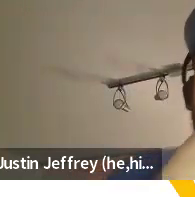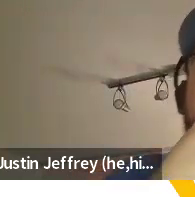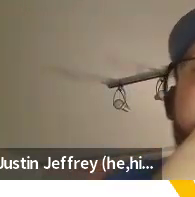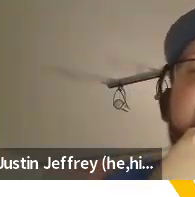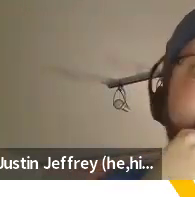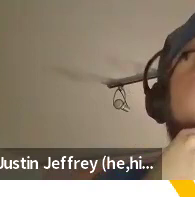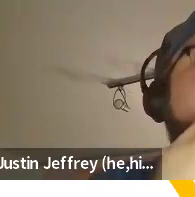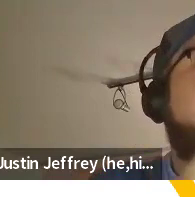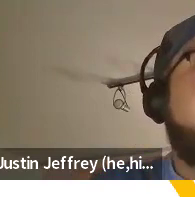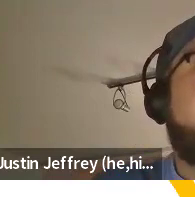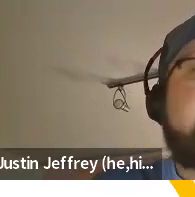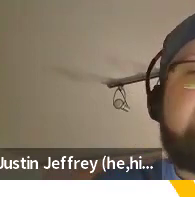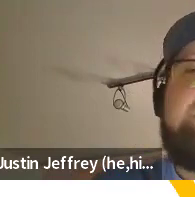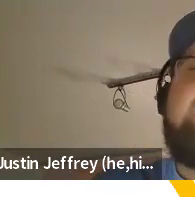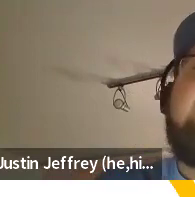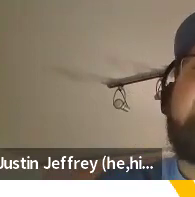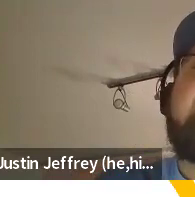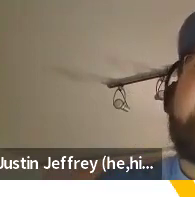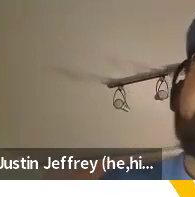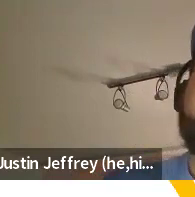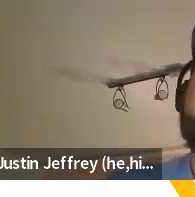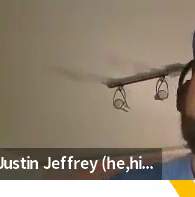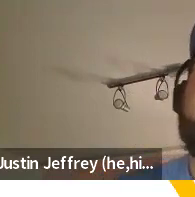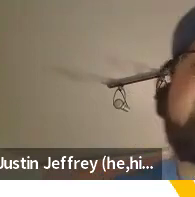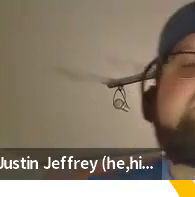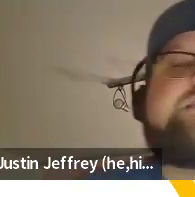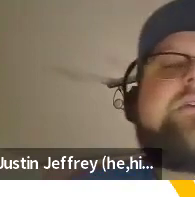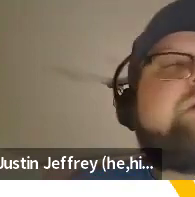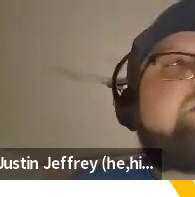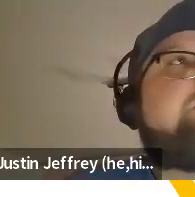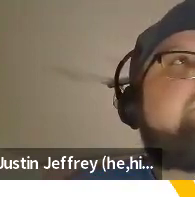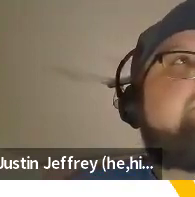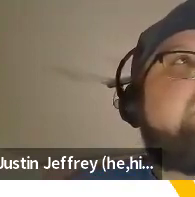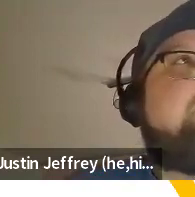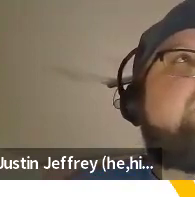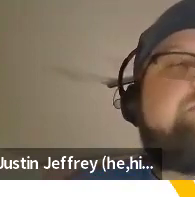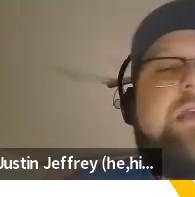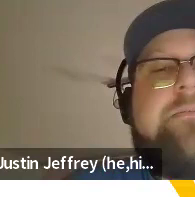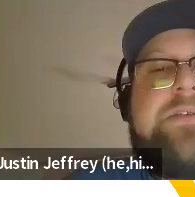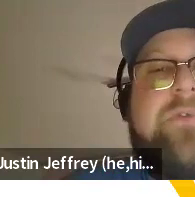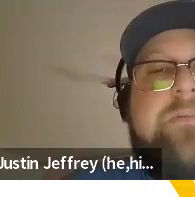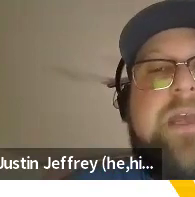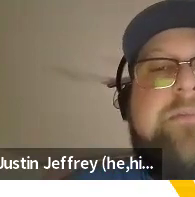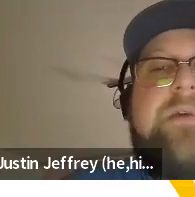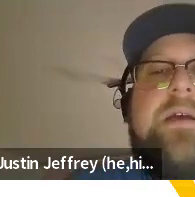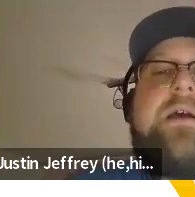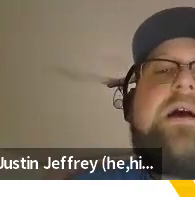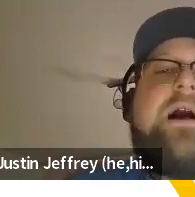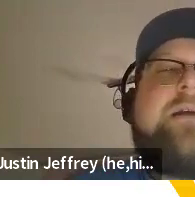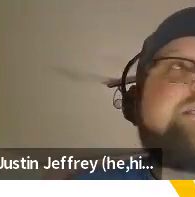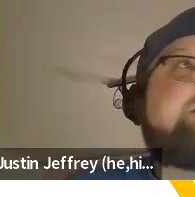again. They have walk-in hours. They're every first and third Wednesday of the month from 1 p.m. to 4